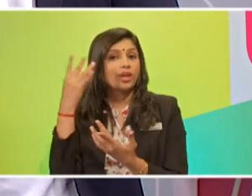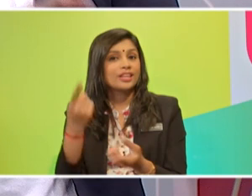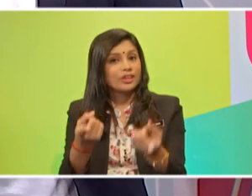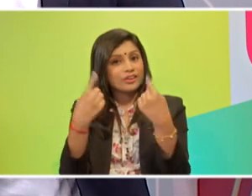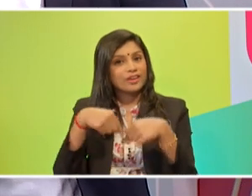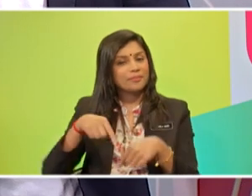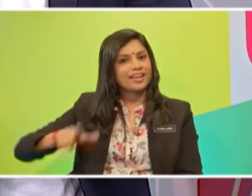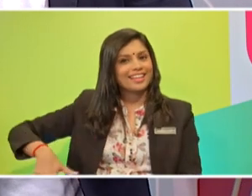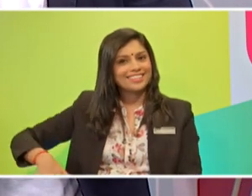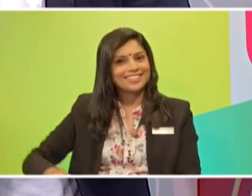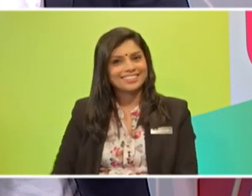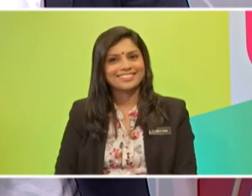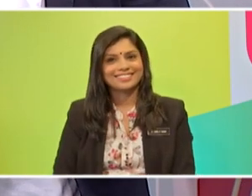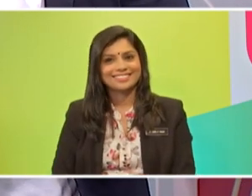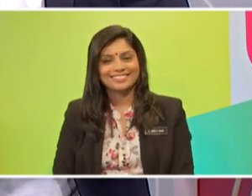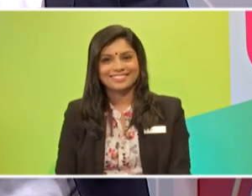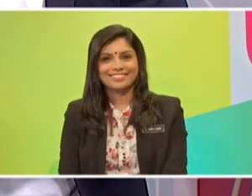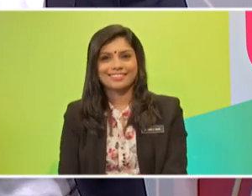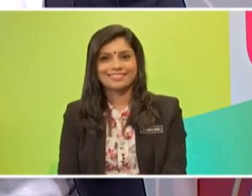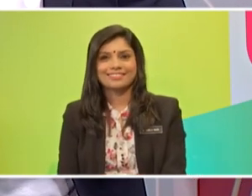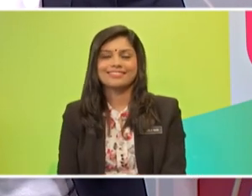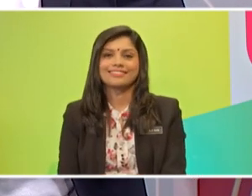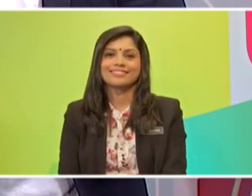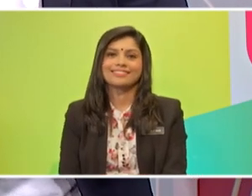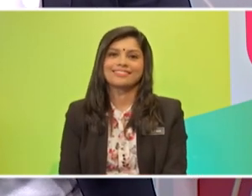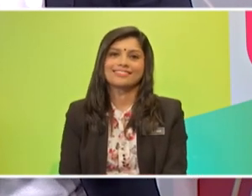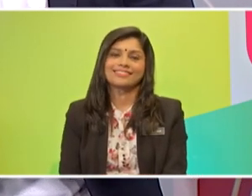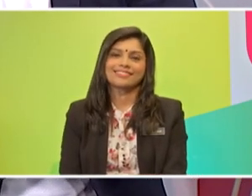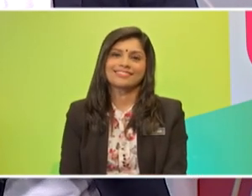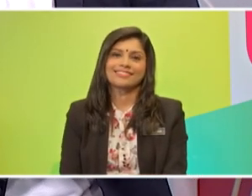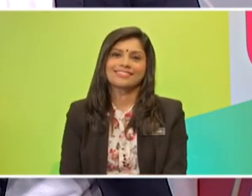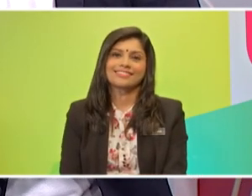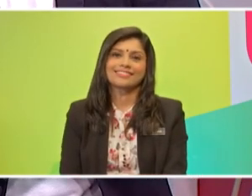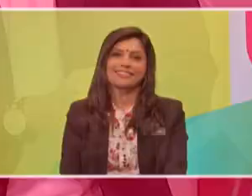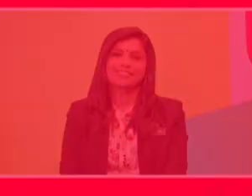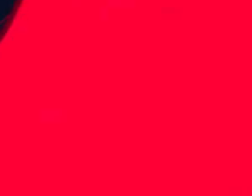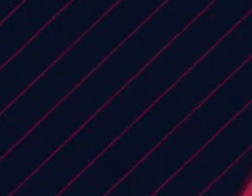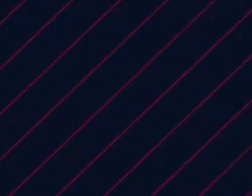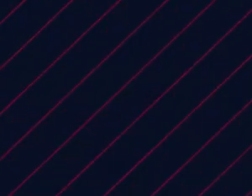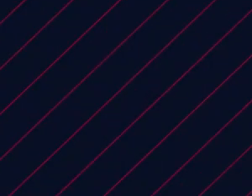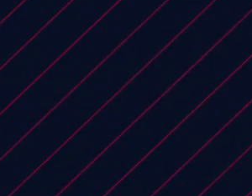short break and be back to you on Preschool or DidikTV KPM.